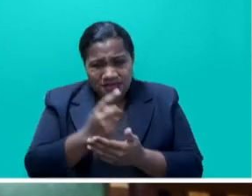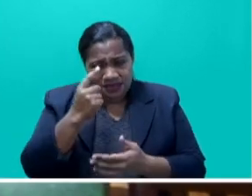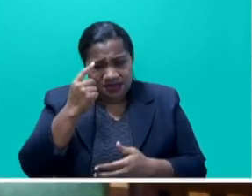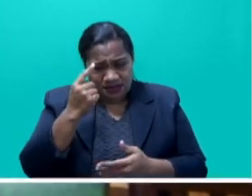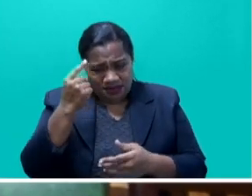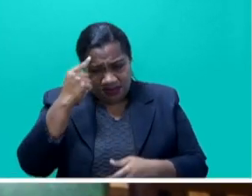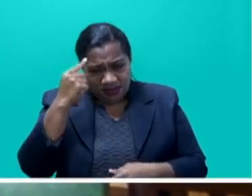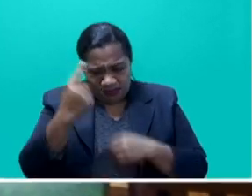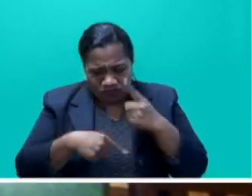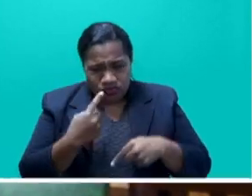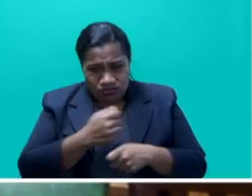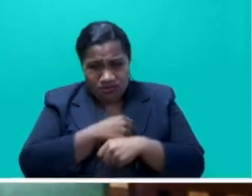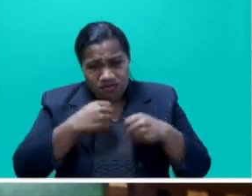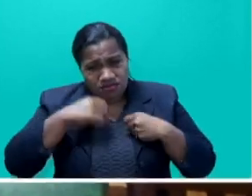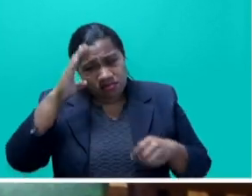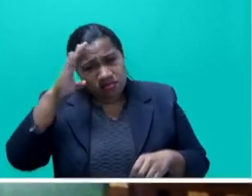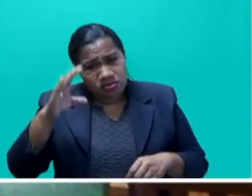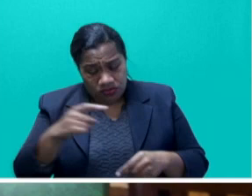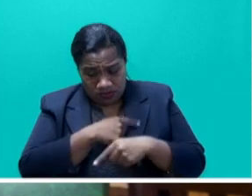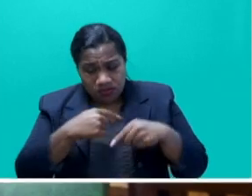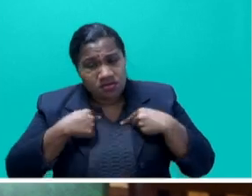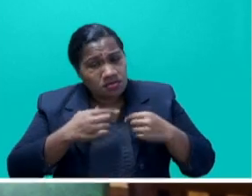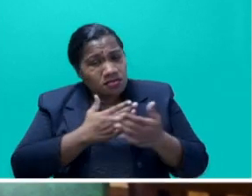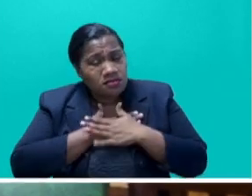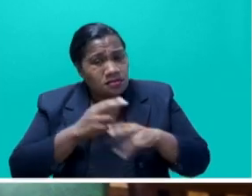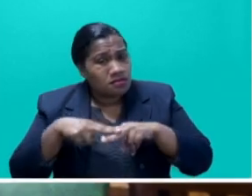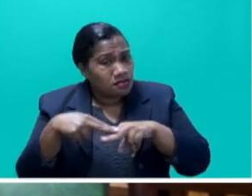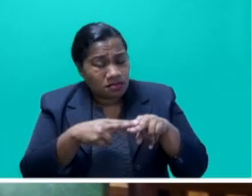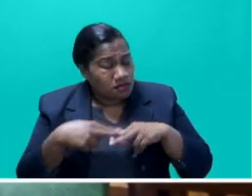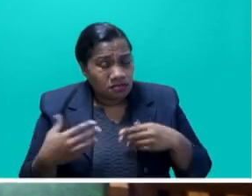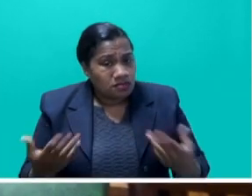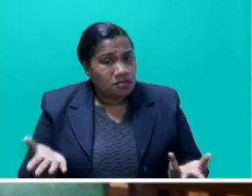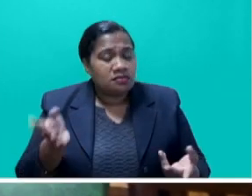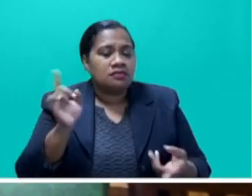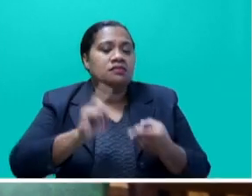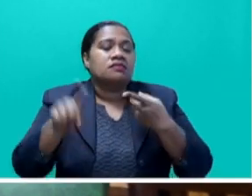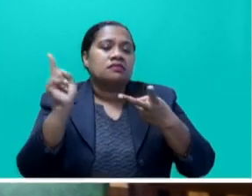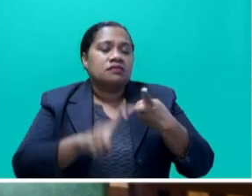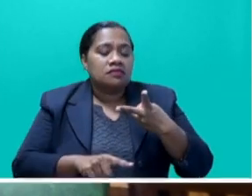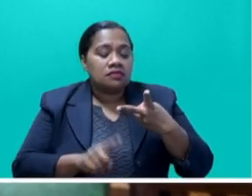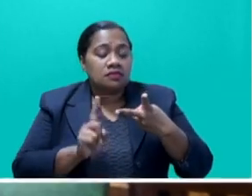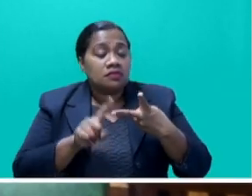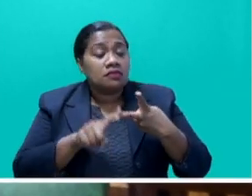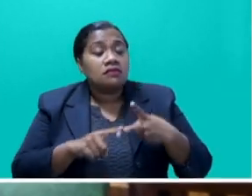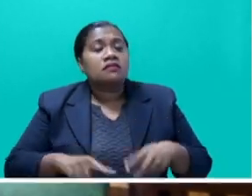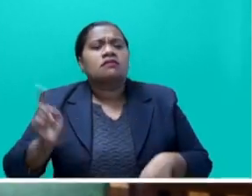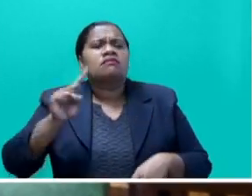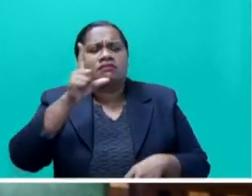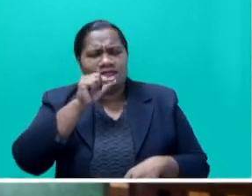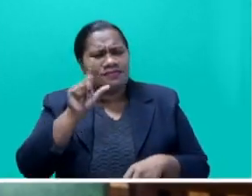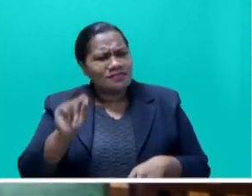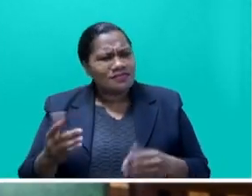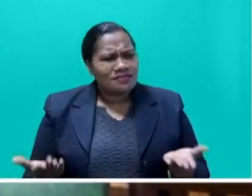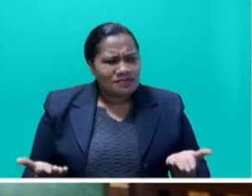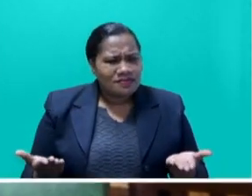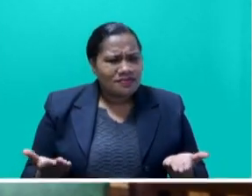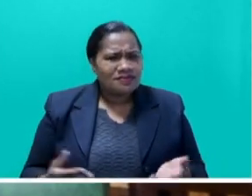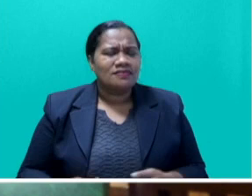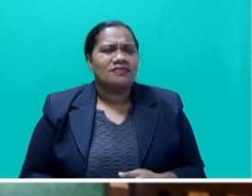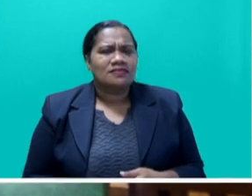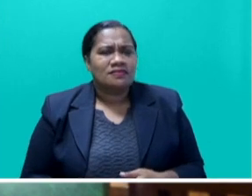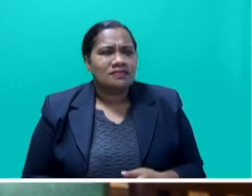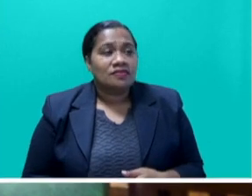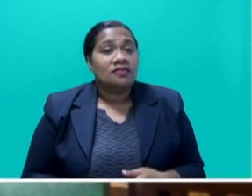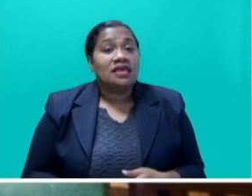love Fiji? My other question is, what can we do? because there is